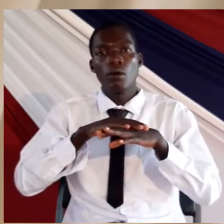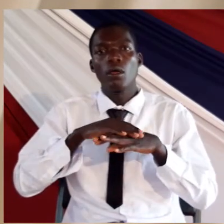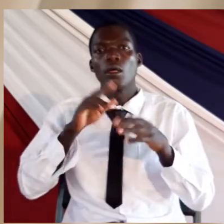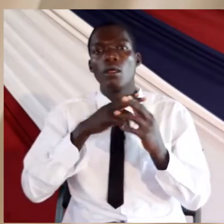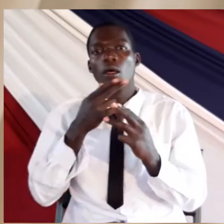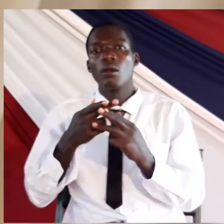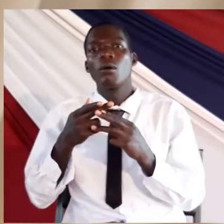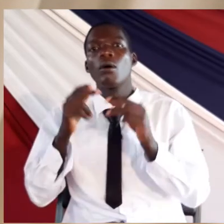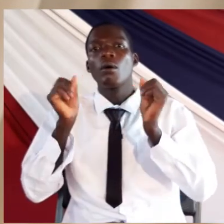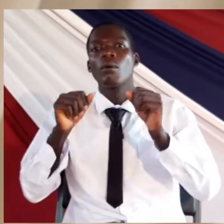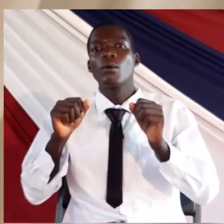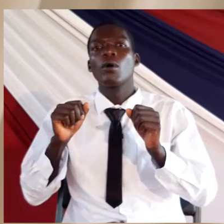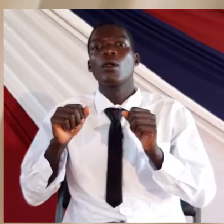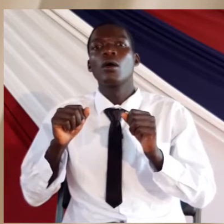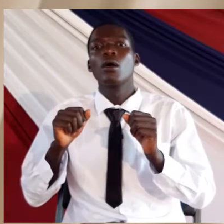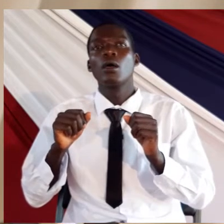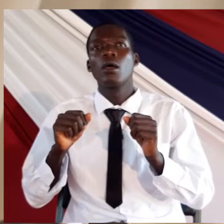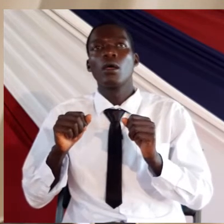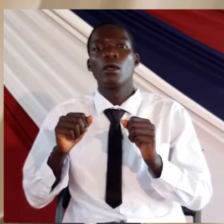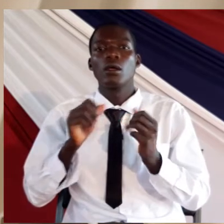Chronologically, now we would move and come to